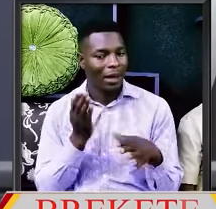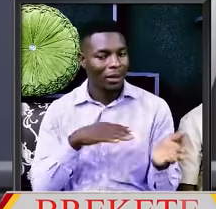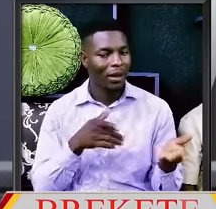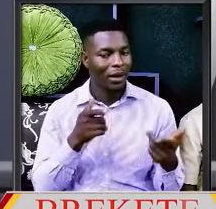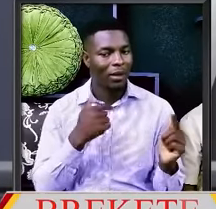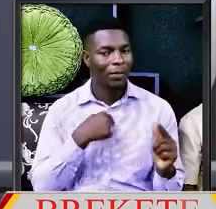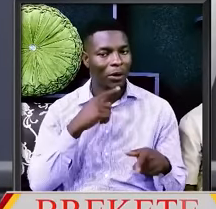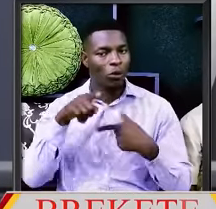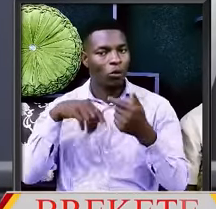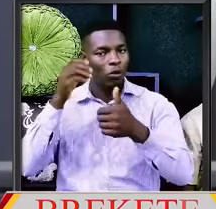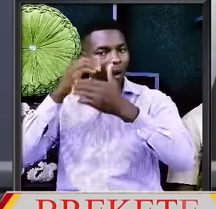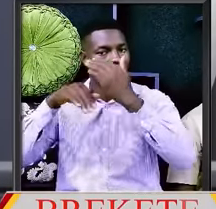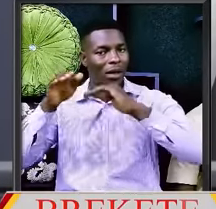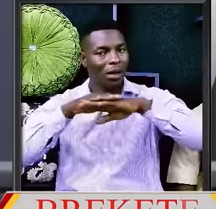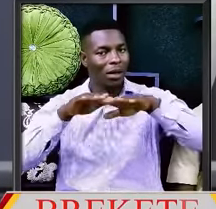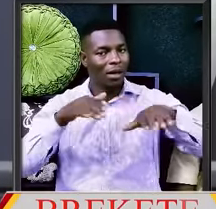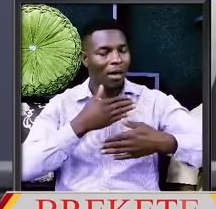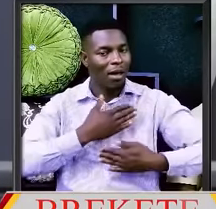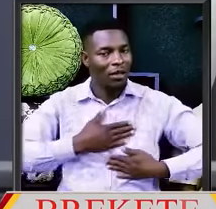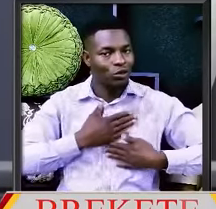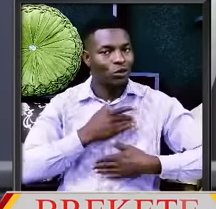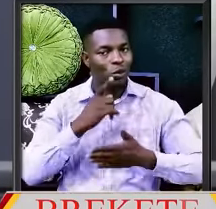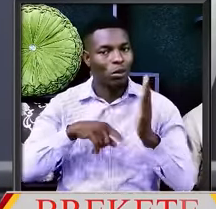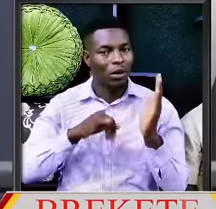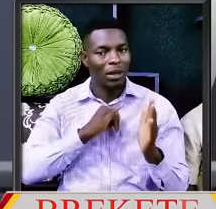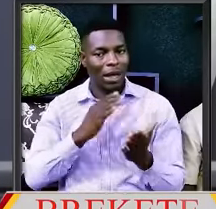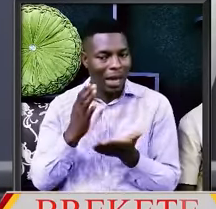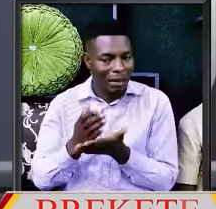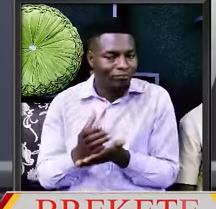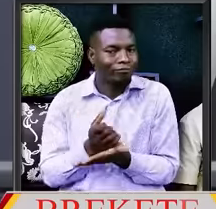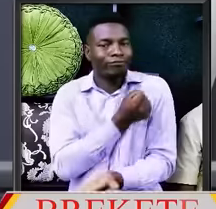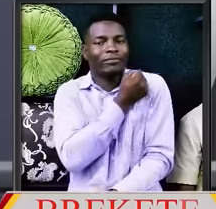waiting. I take advantage